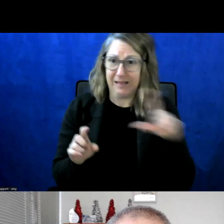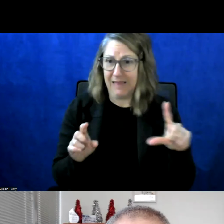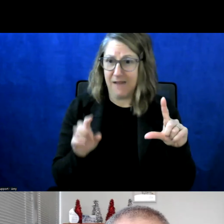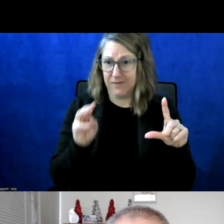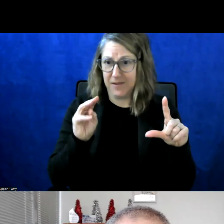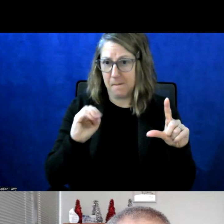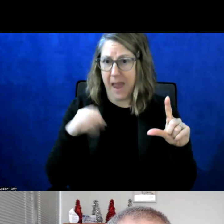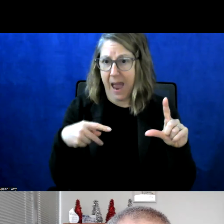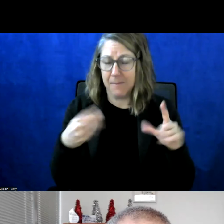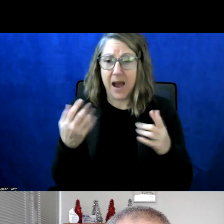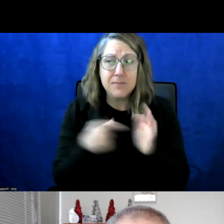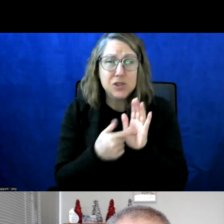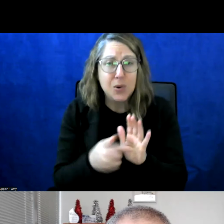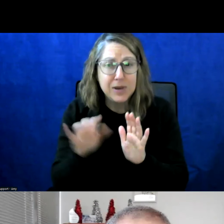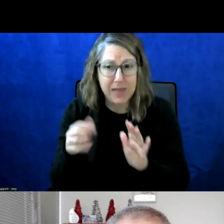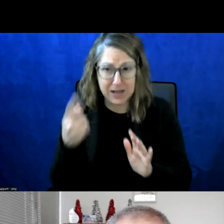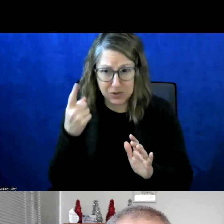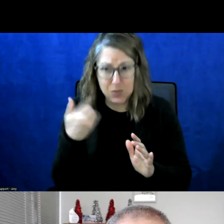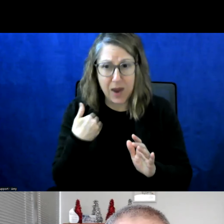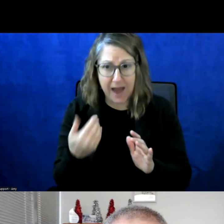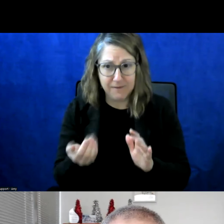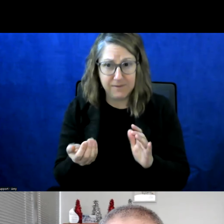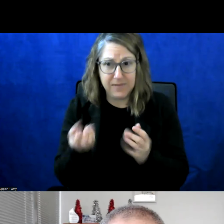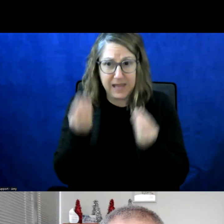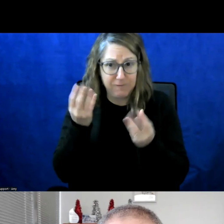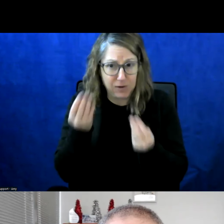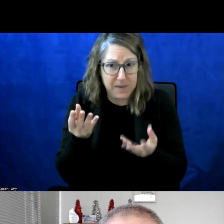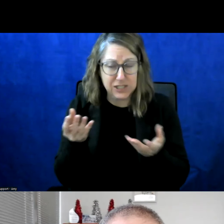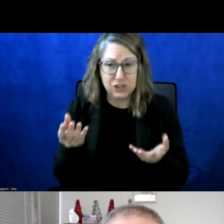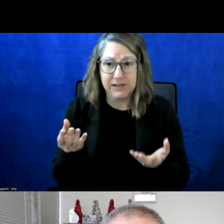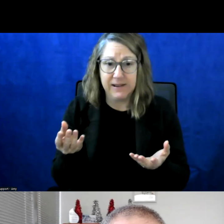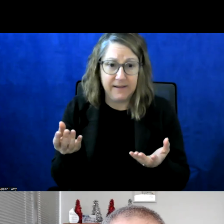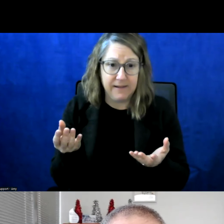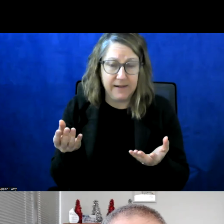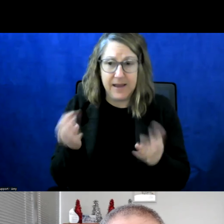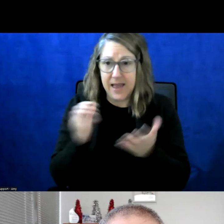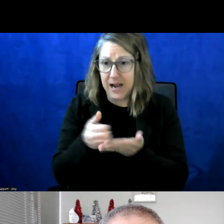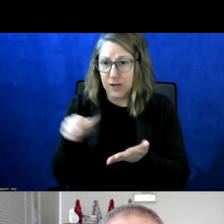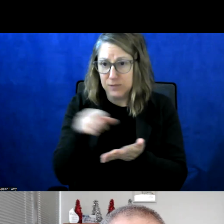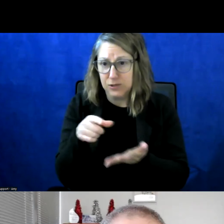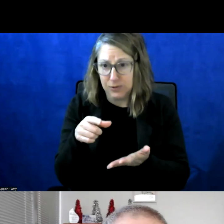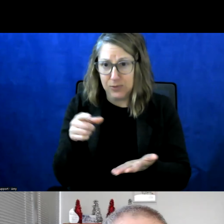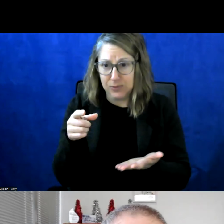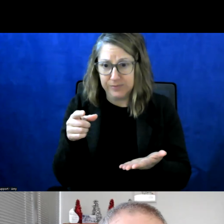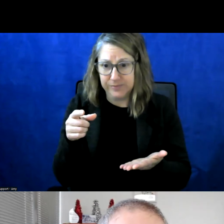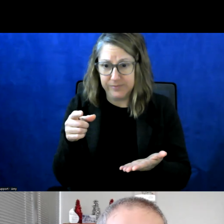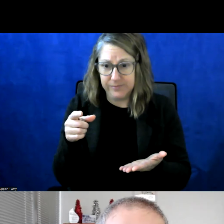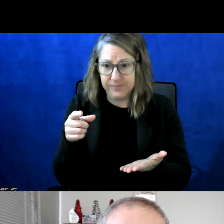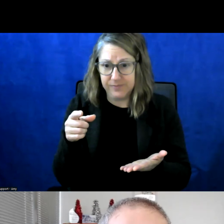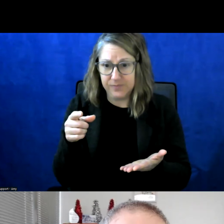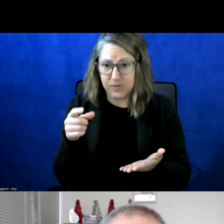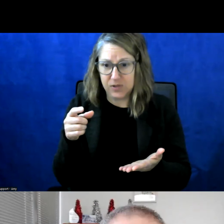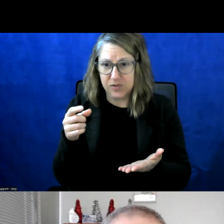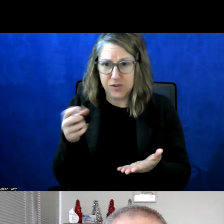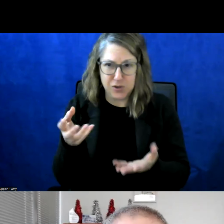this to you just to empower you with the information so that you can it helps you sort of to consume